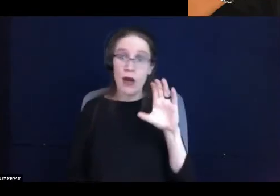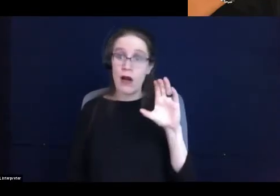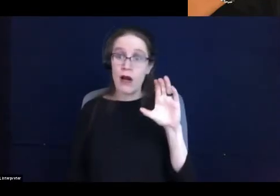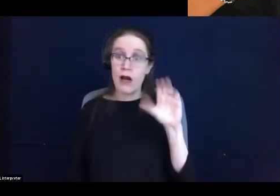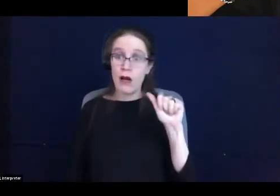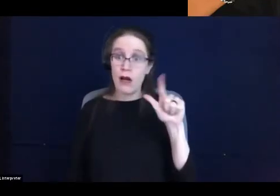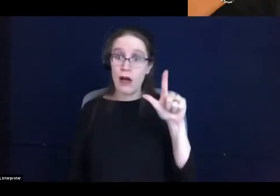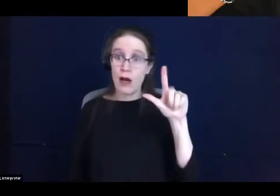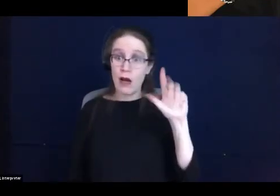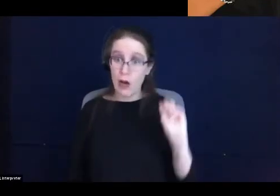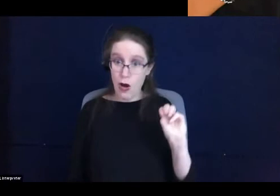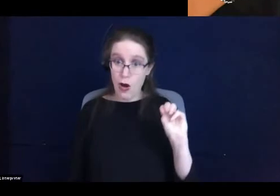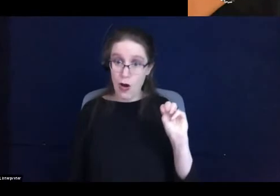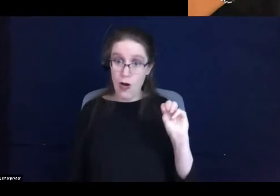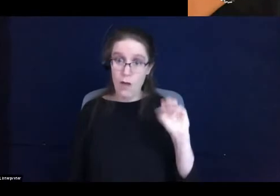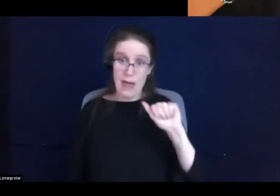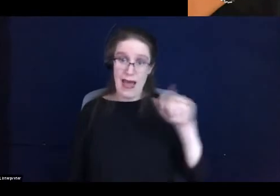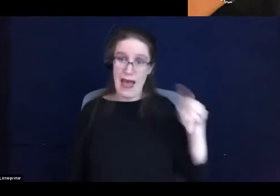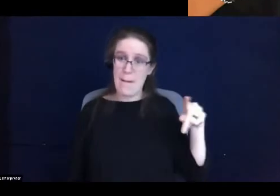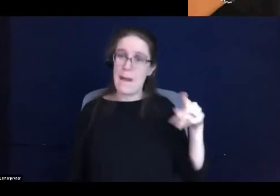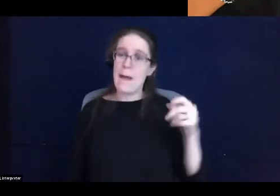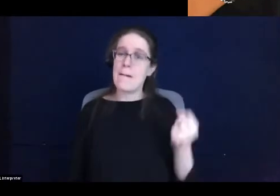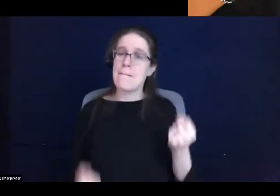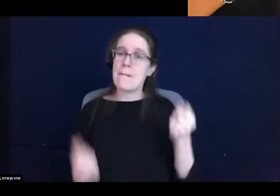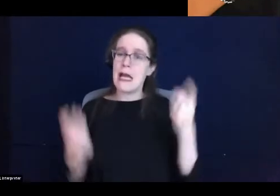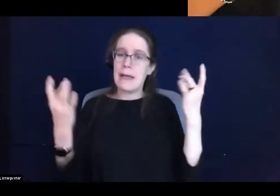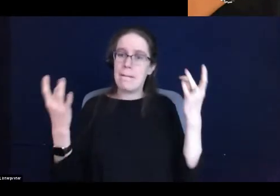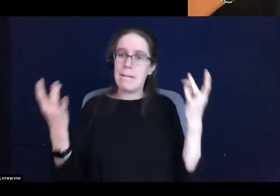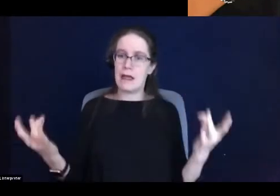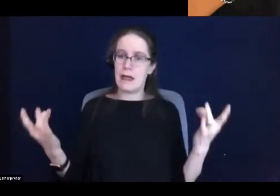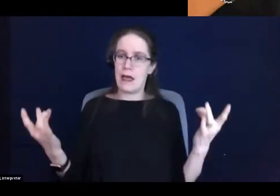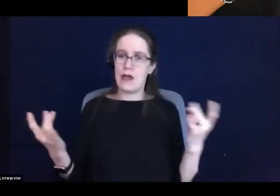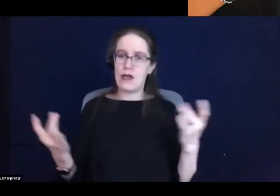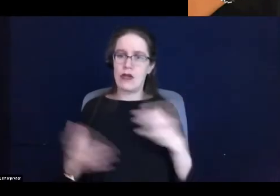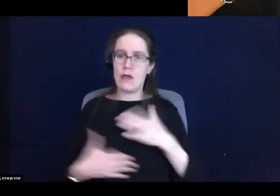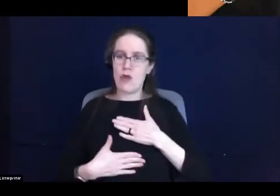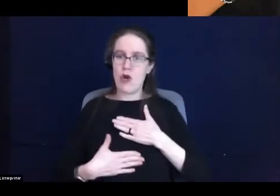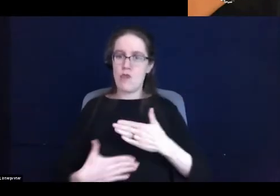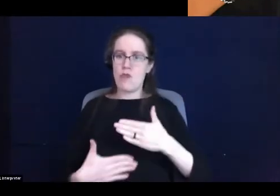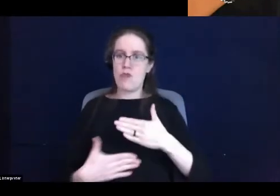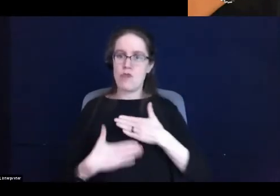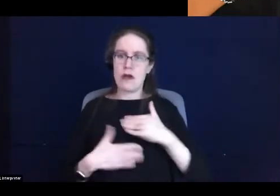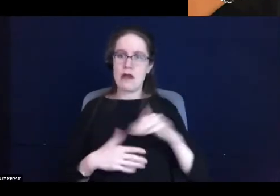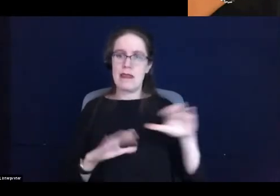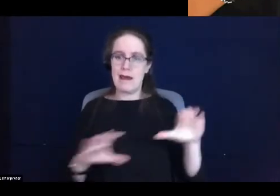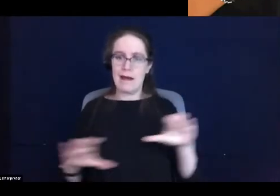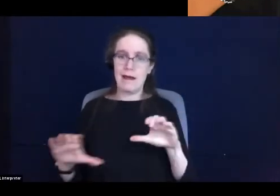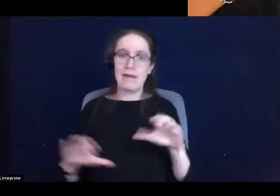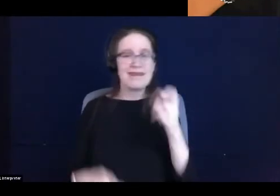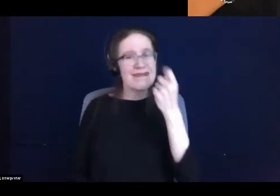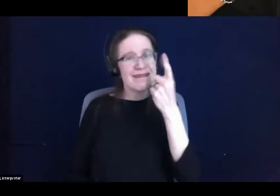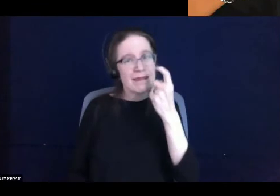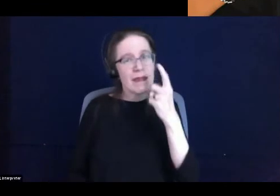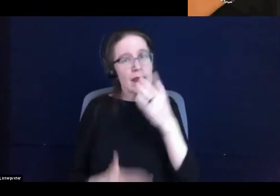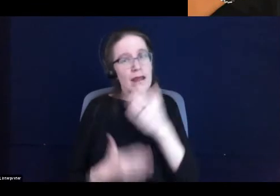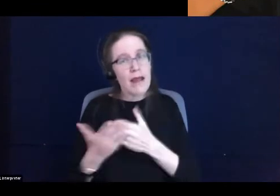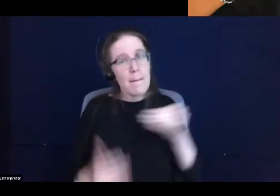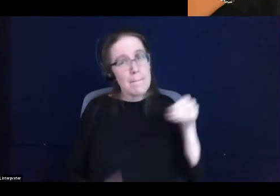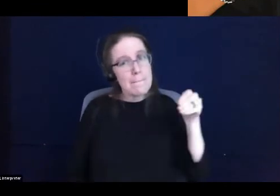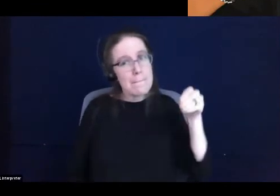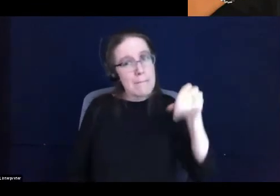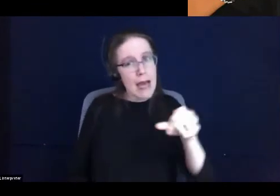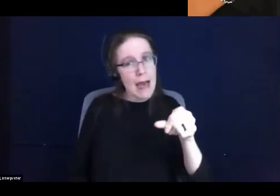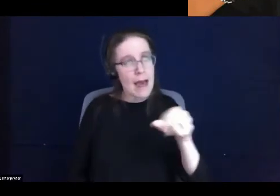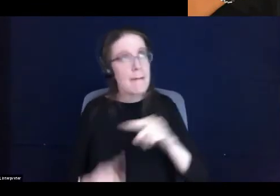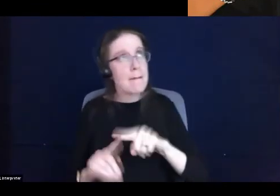of different meditation and breathing exercises that you can do. You do have to pay for some of them, but I believe some of them are